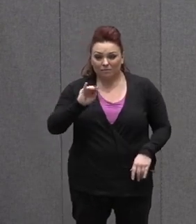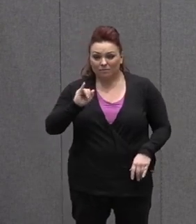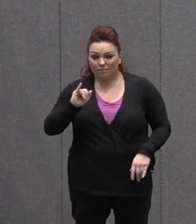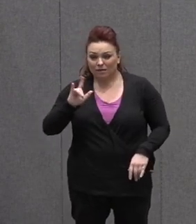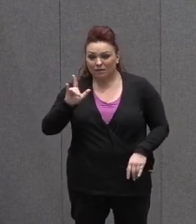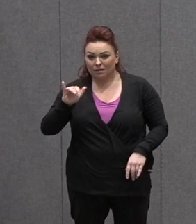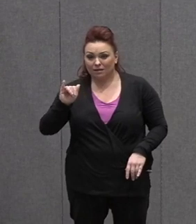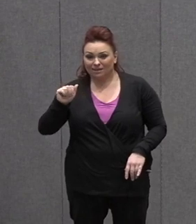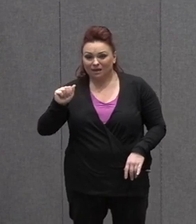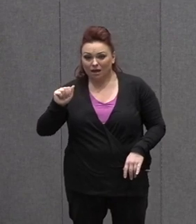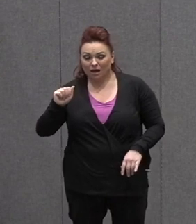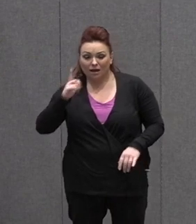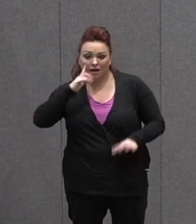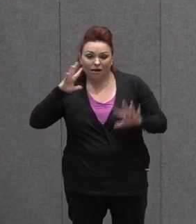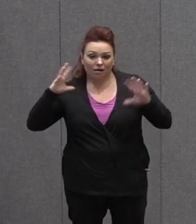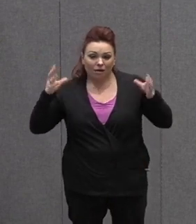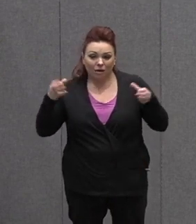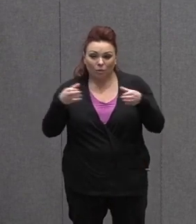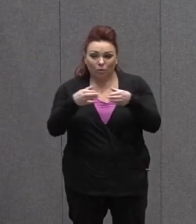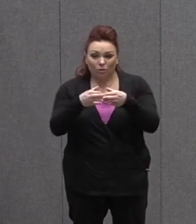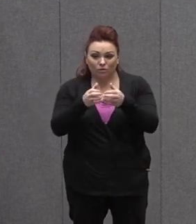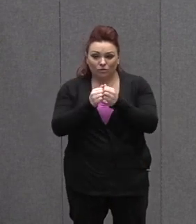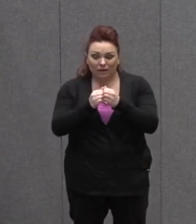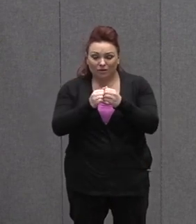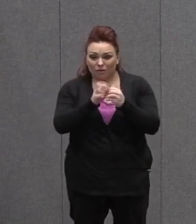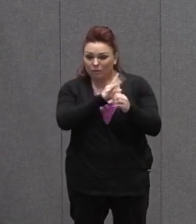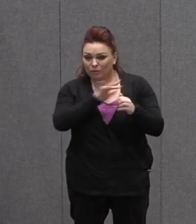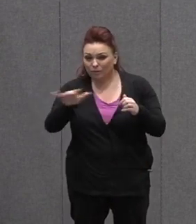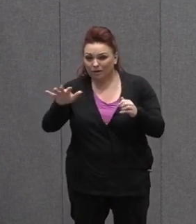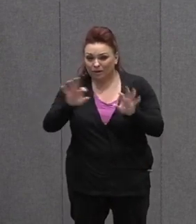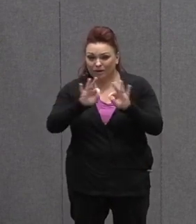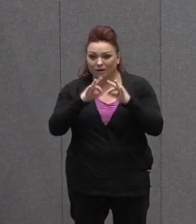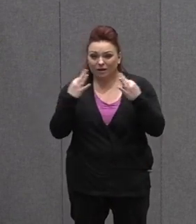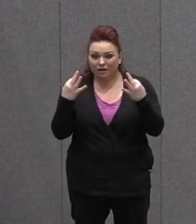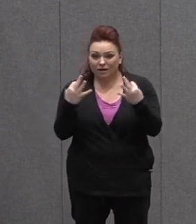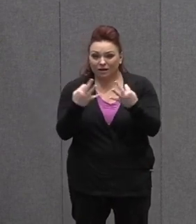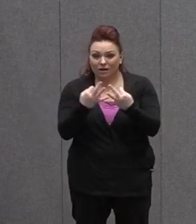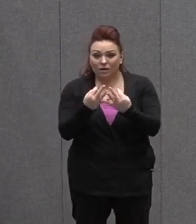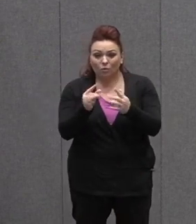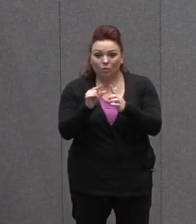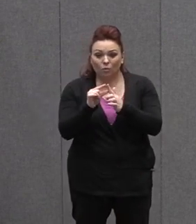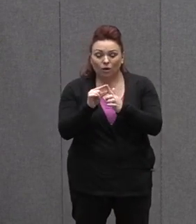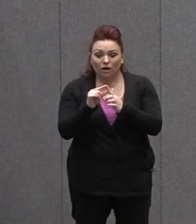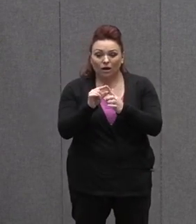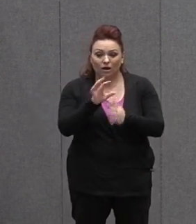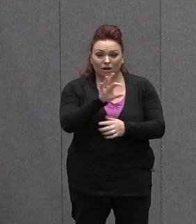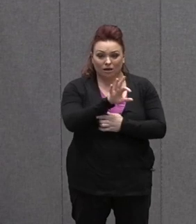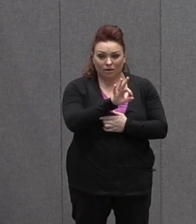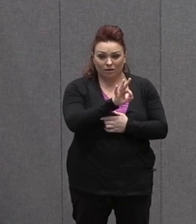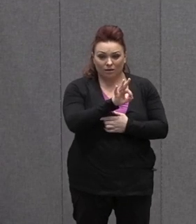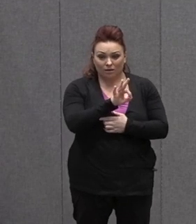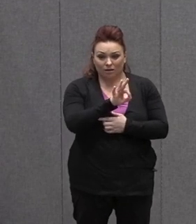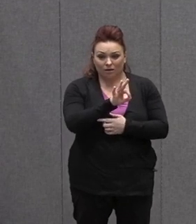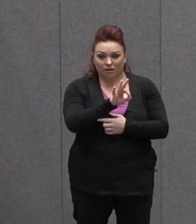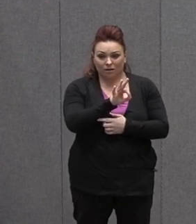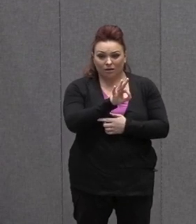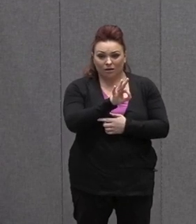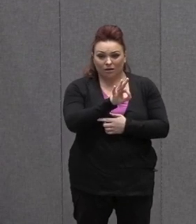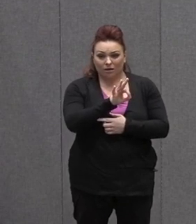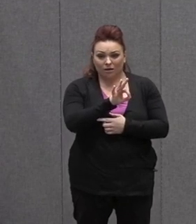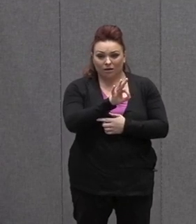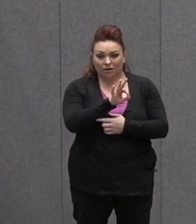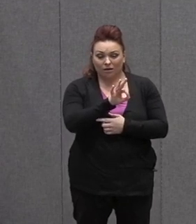if I put all of those letters together again, they spell a word. Let me spell it with you and sound it